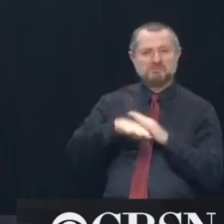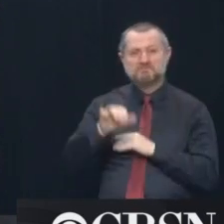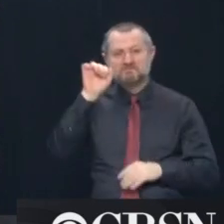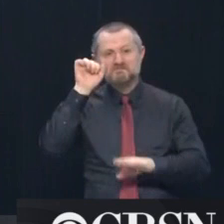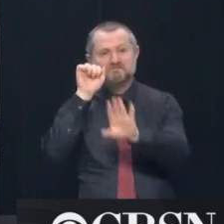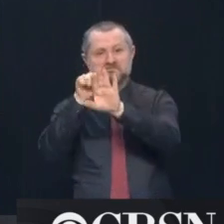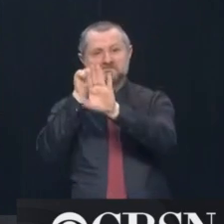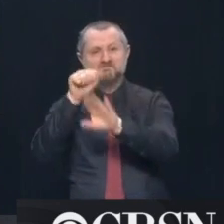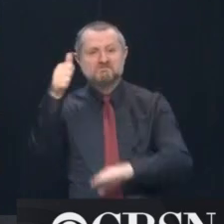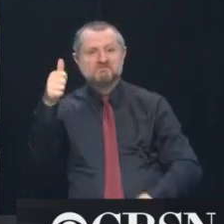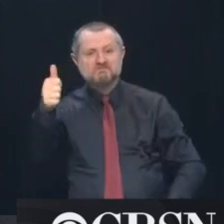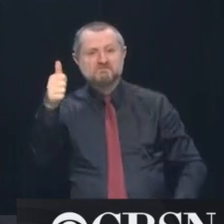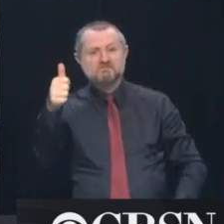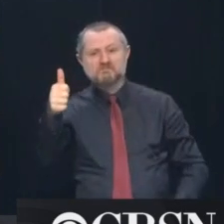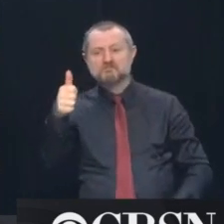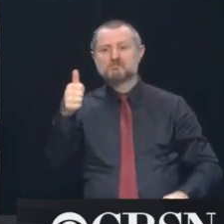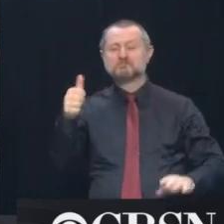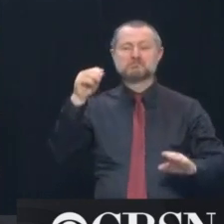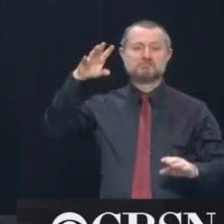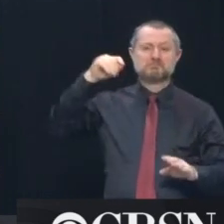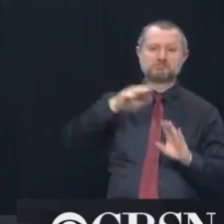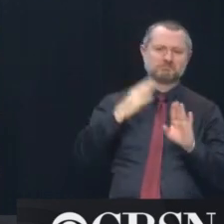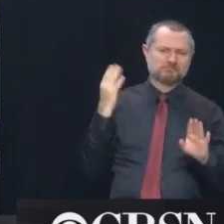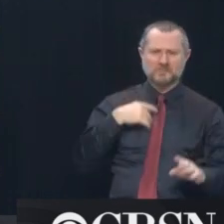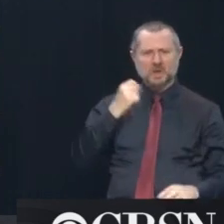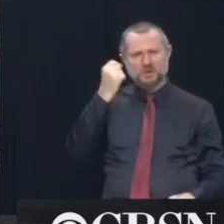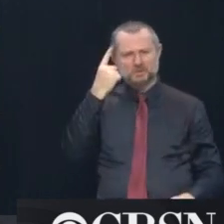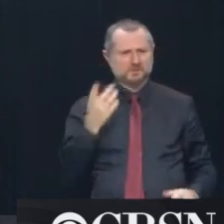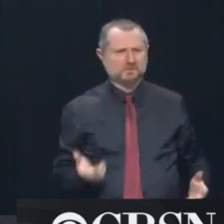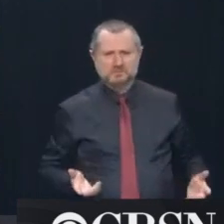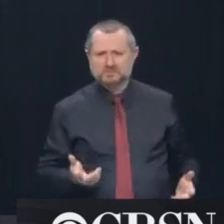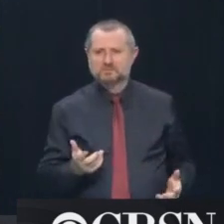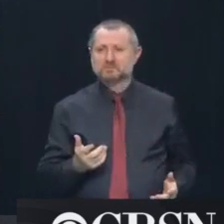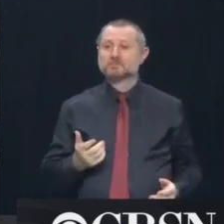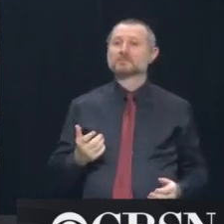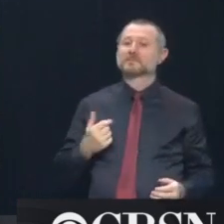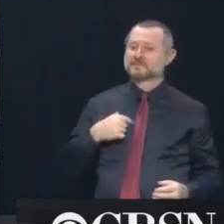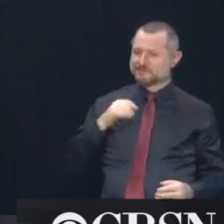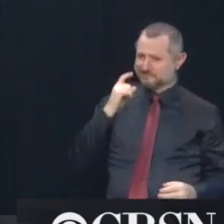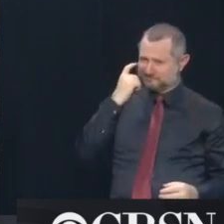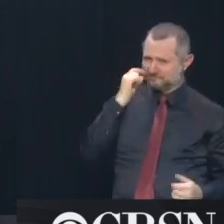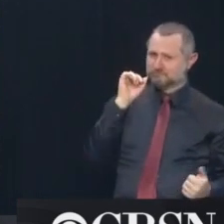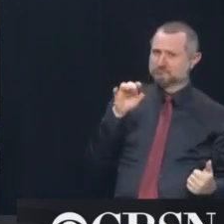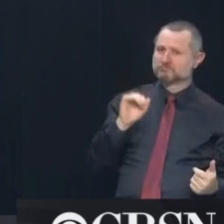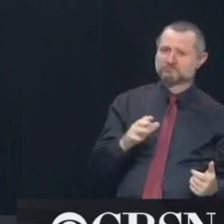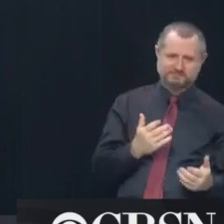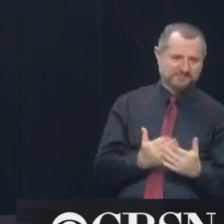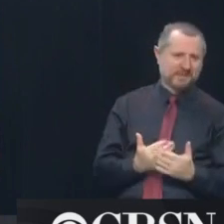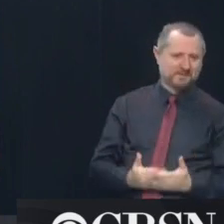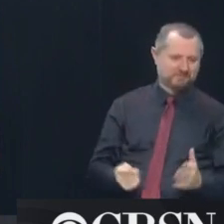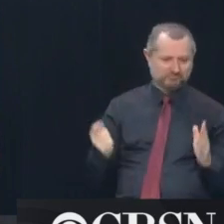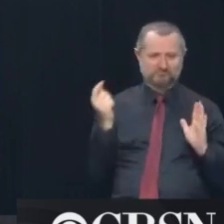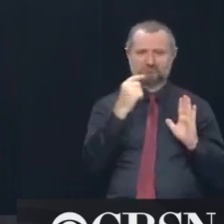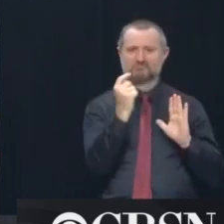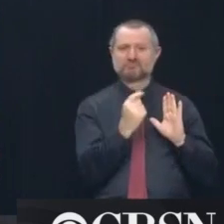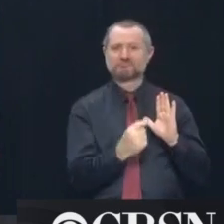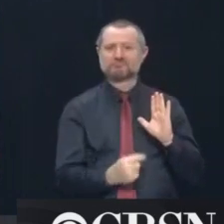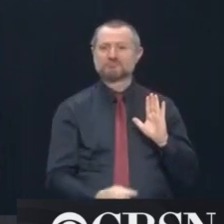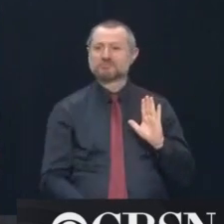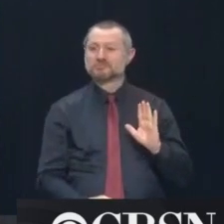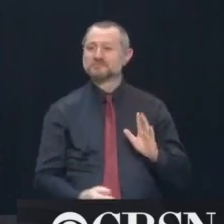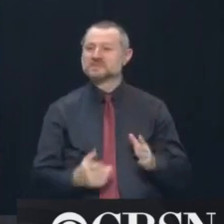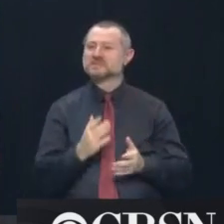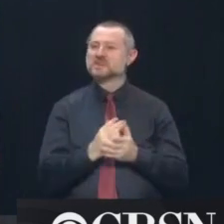understand that. But here are the facts. And well, it's easy to see the political issue. It's easy to dismiss. Oh, yeah,